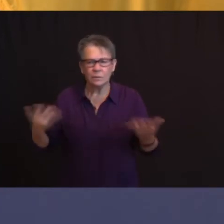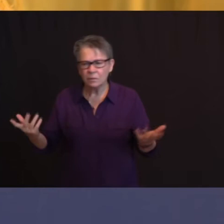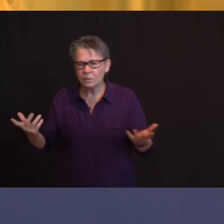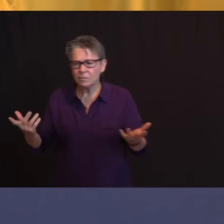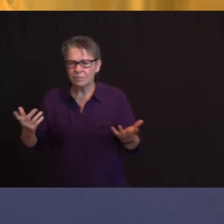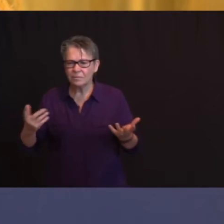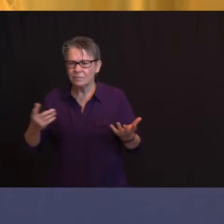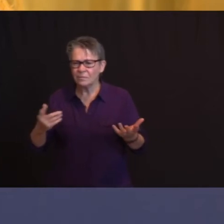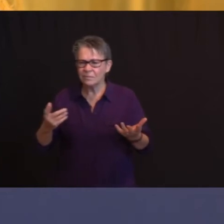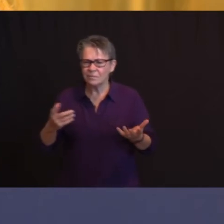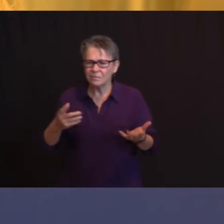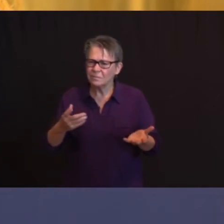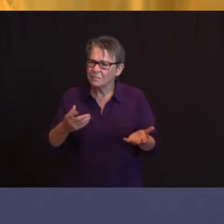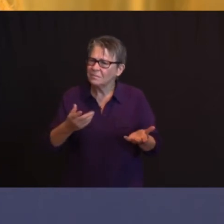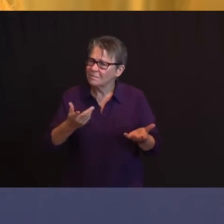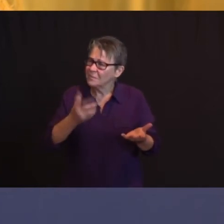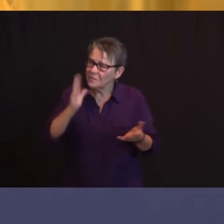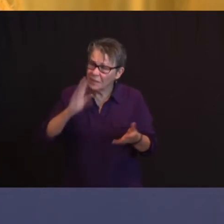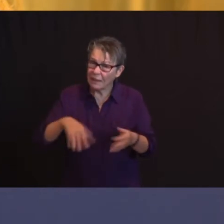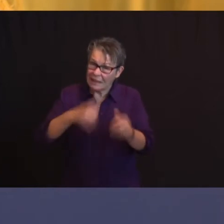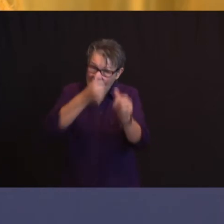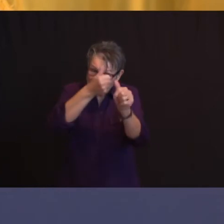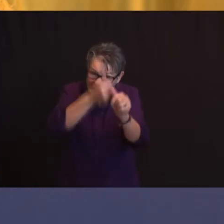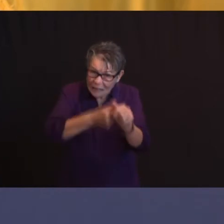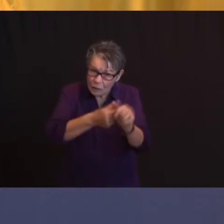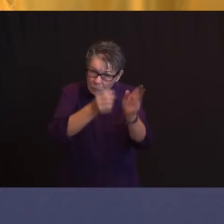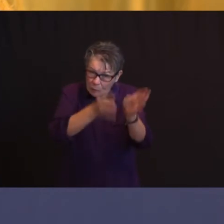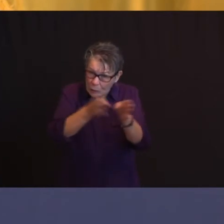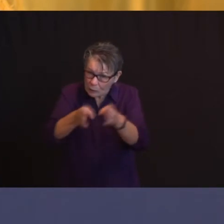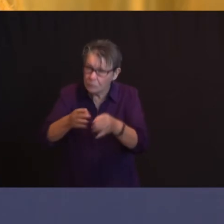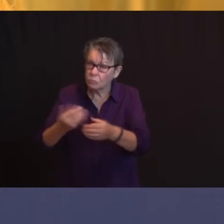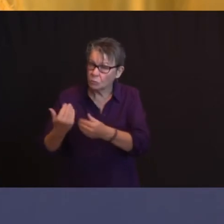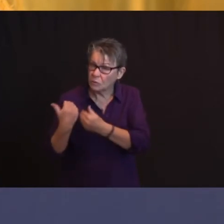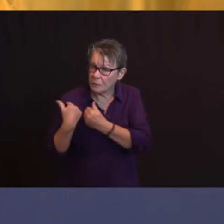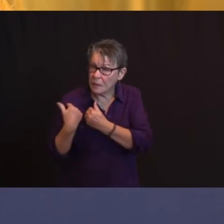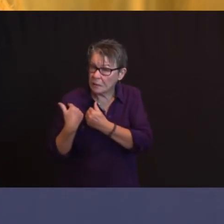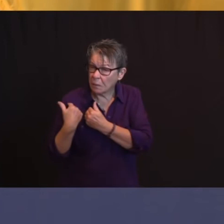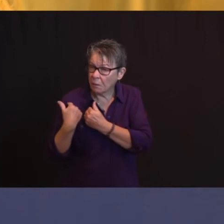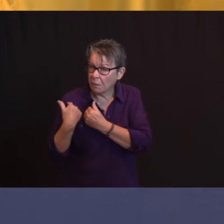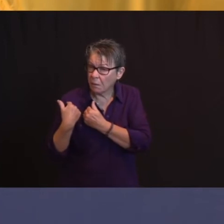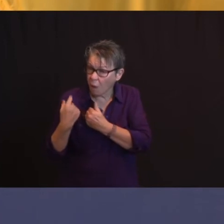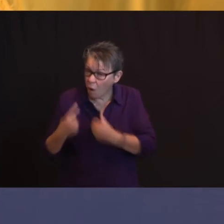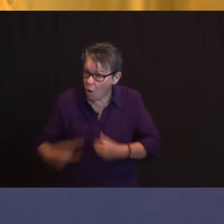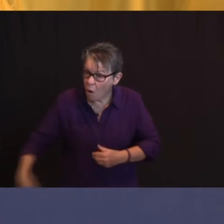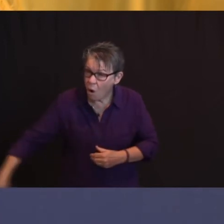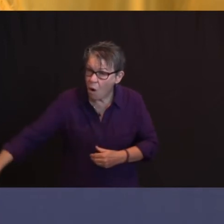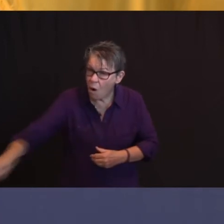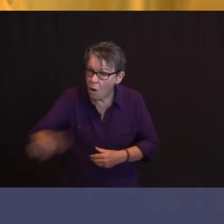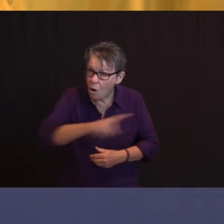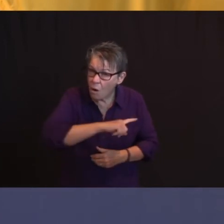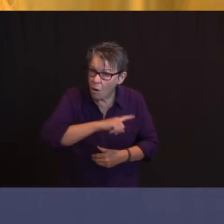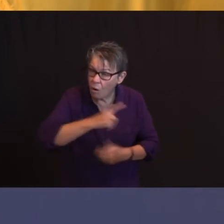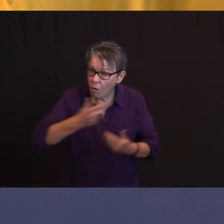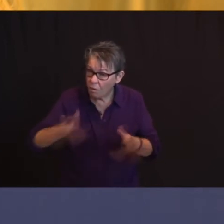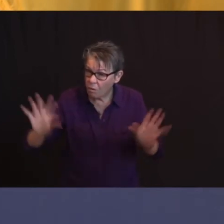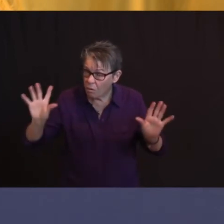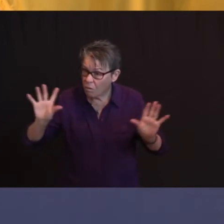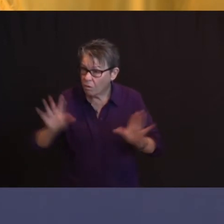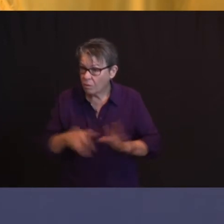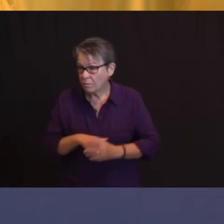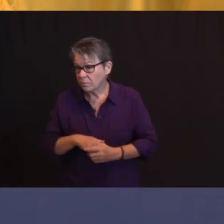With that, Matt, and then Elise, and we'll take it home. Matt, good afternoon. Good afternoon. The latest 7-day average is now the highest since the outbreak began,